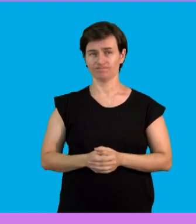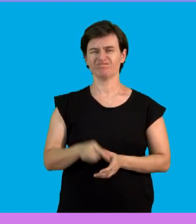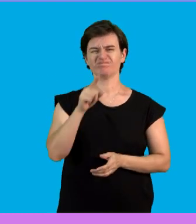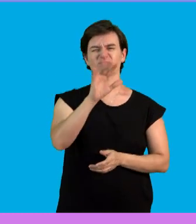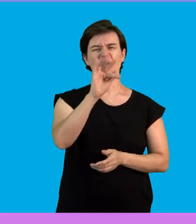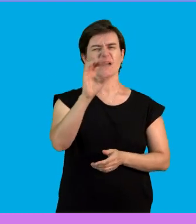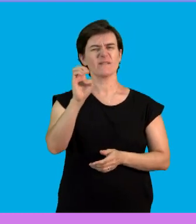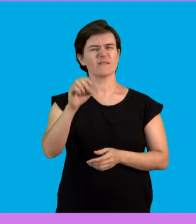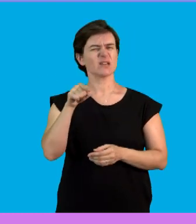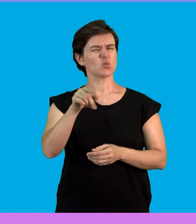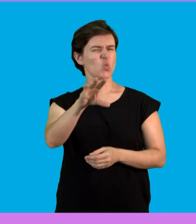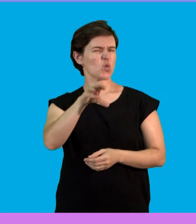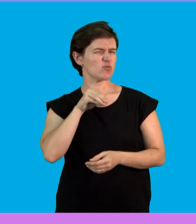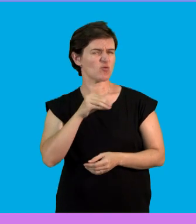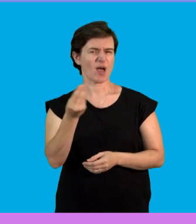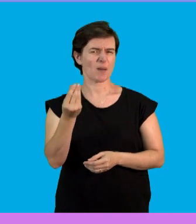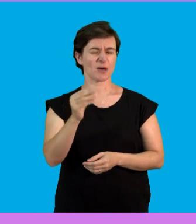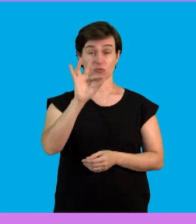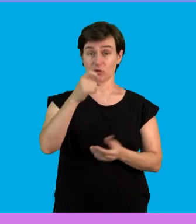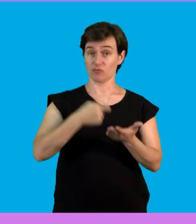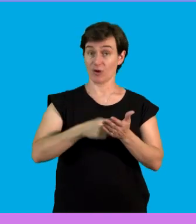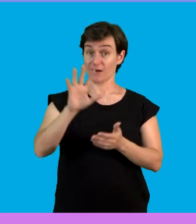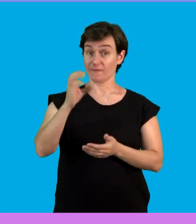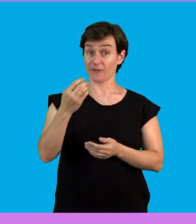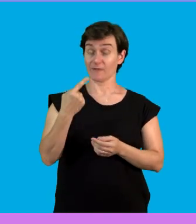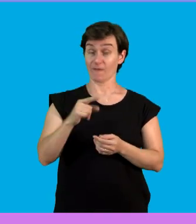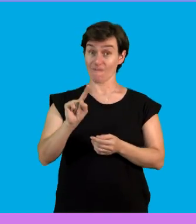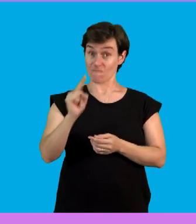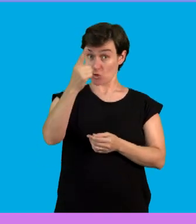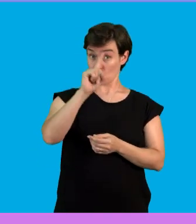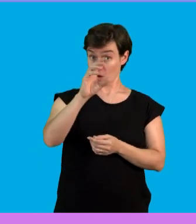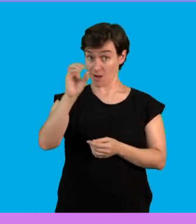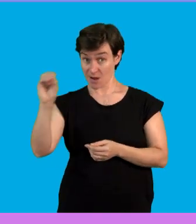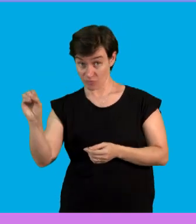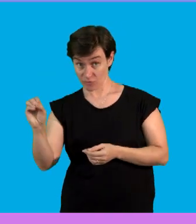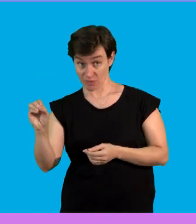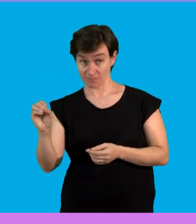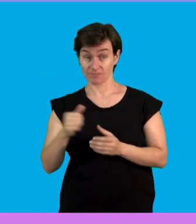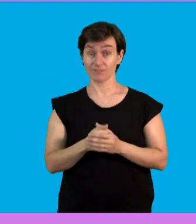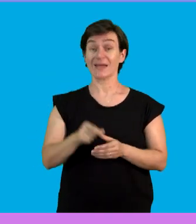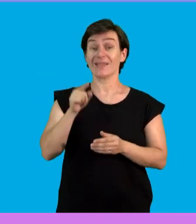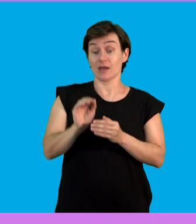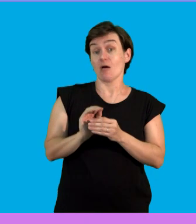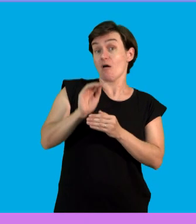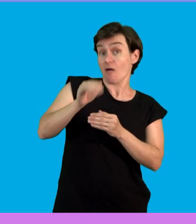The transaction fee for withdrawals is R3.50 for the first 100 and then